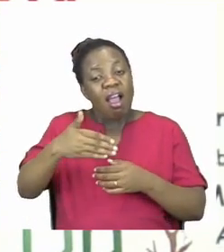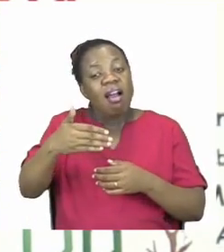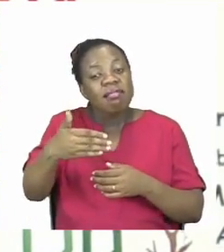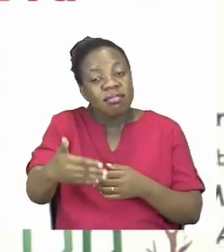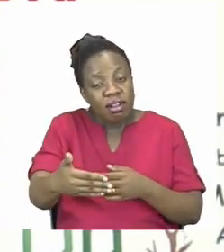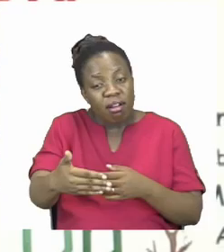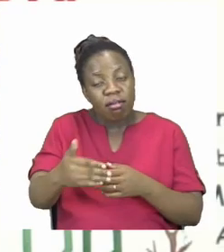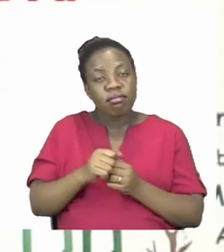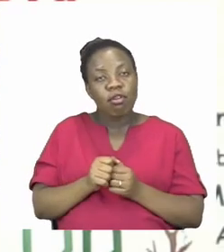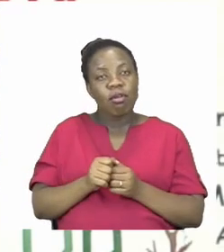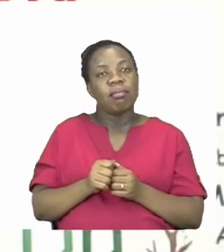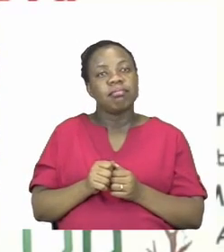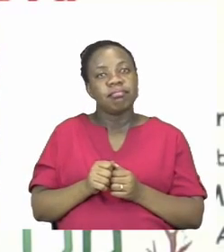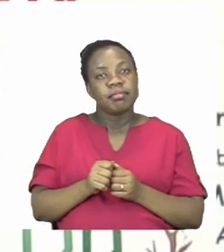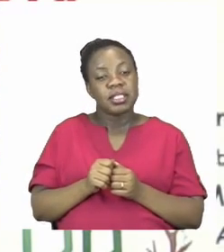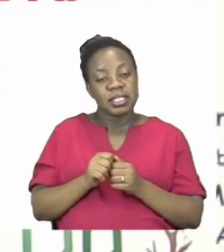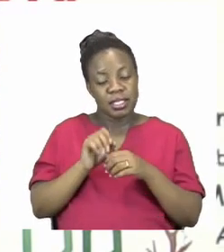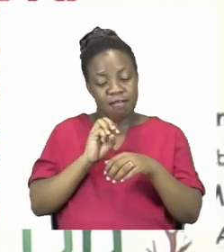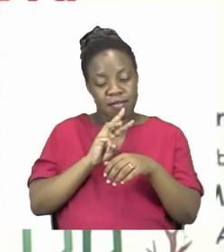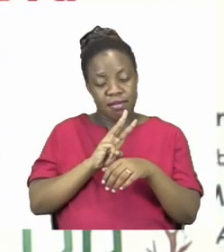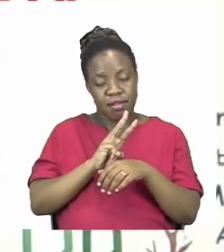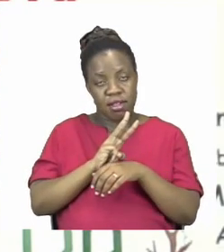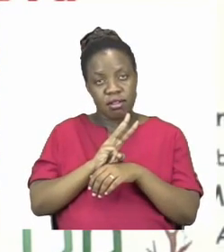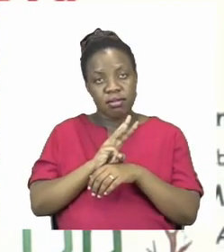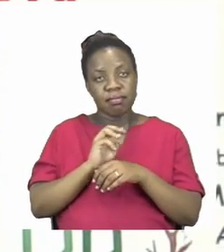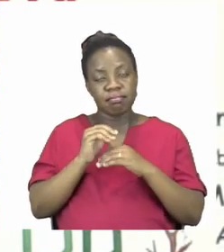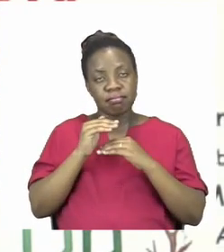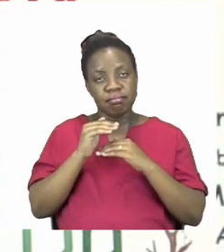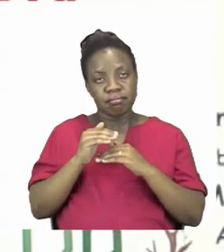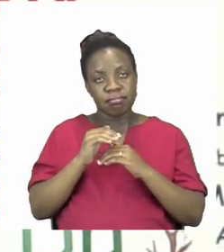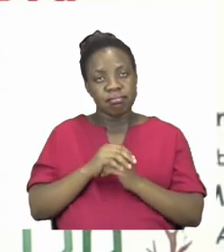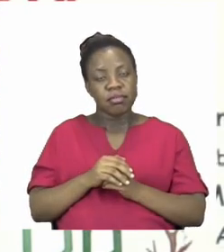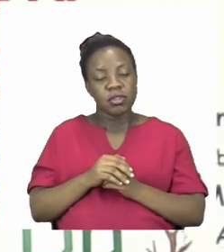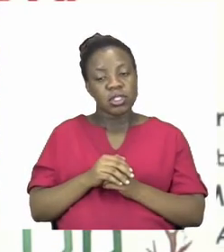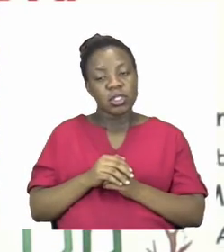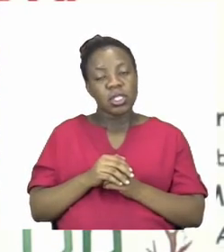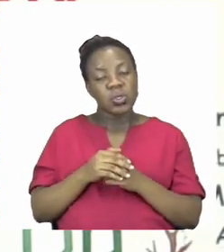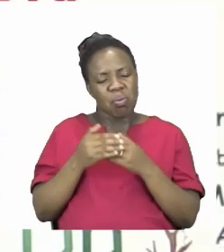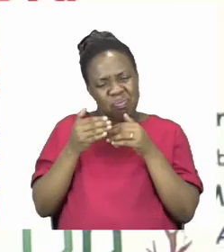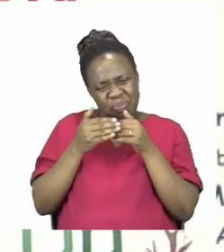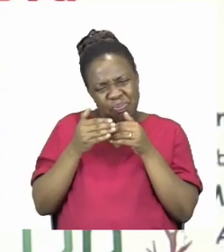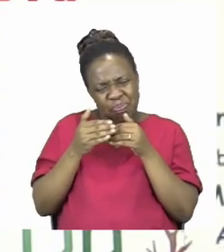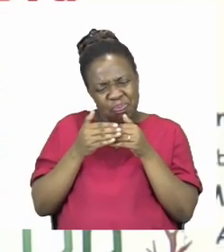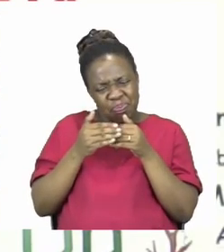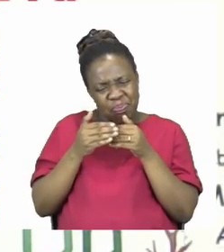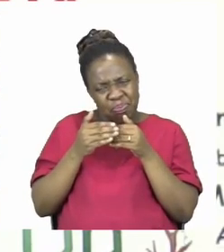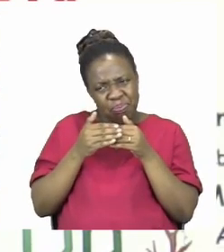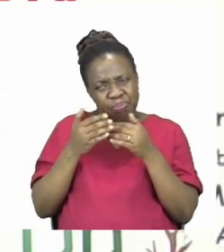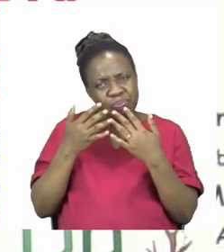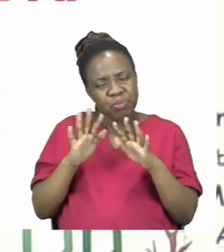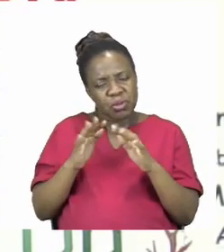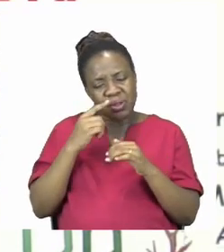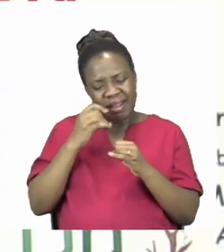the third step. And then when you are done or almost done, you can say